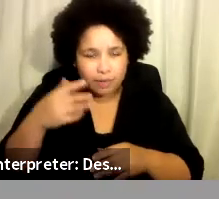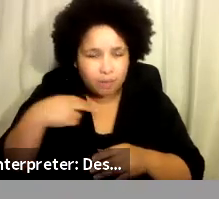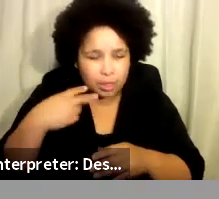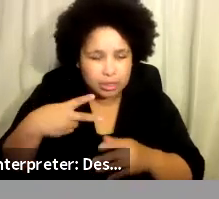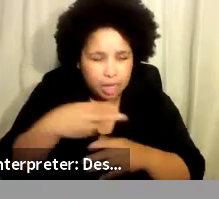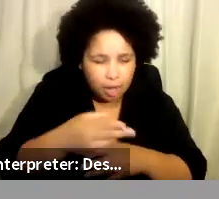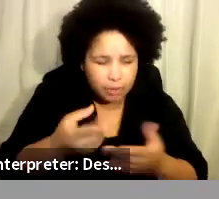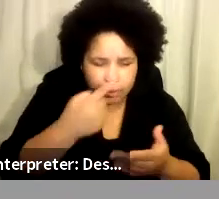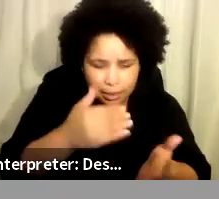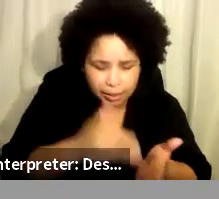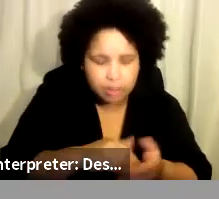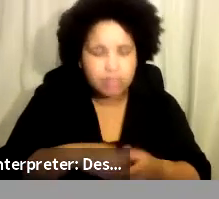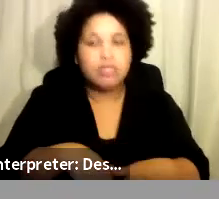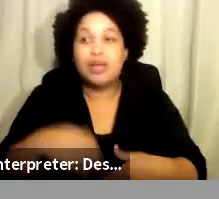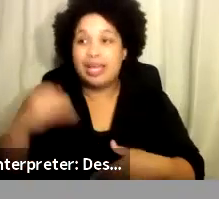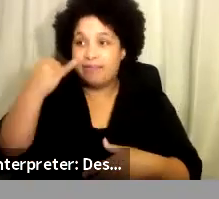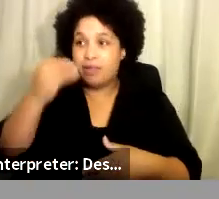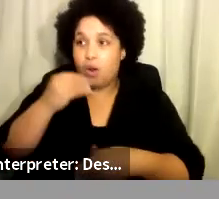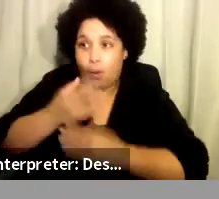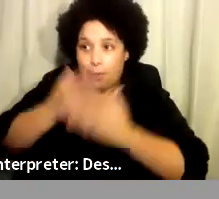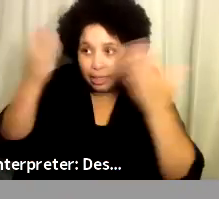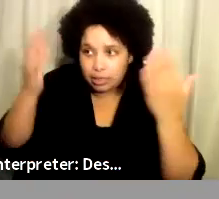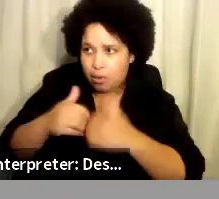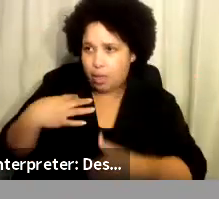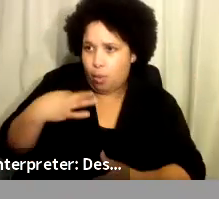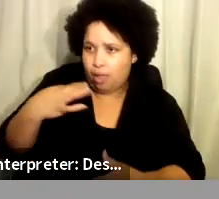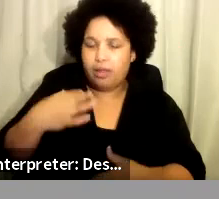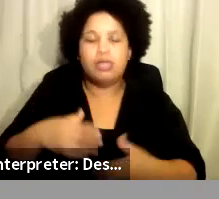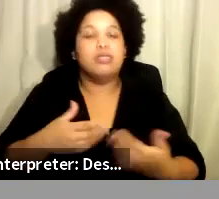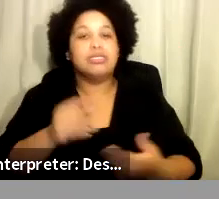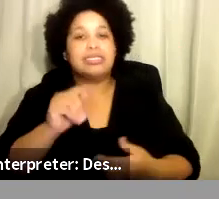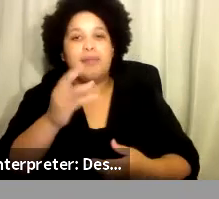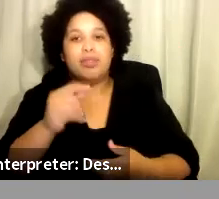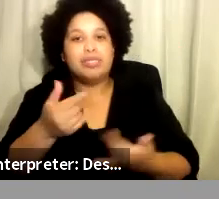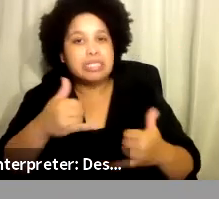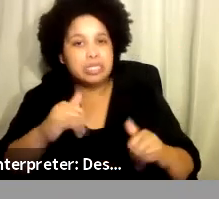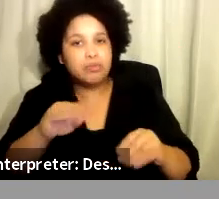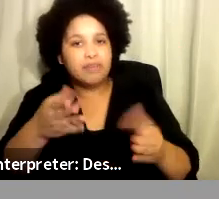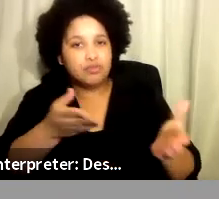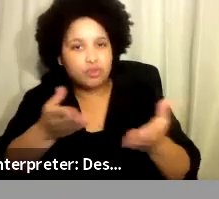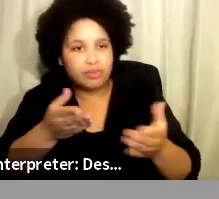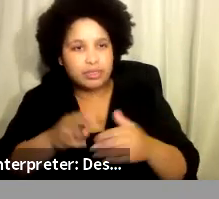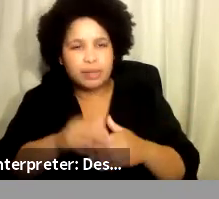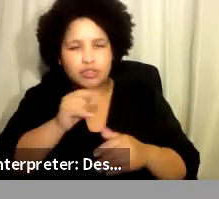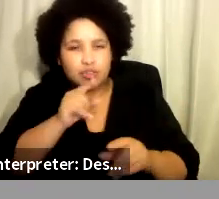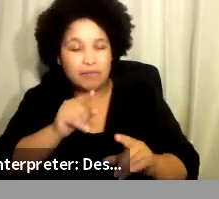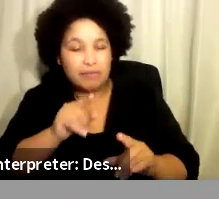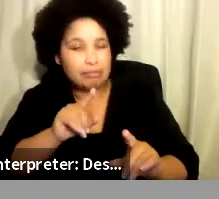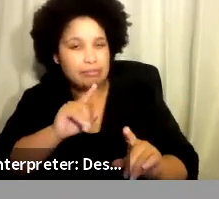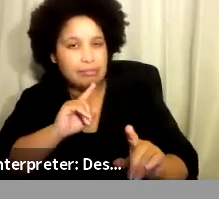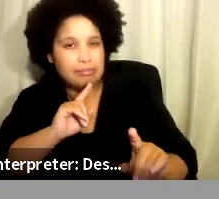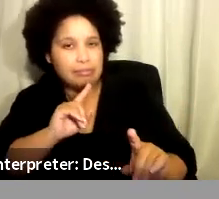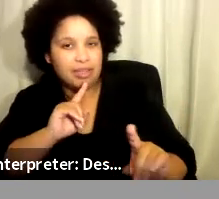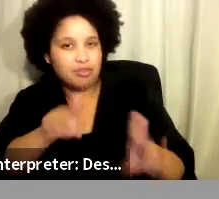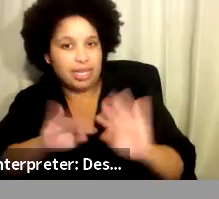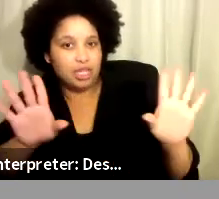of homelessness. So we do obviously still serve. I'm not sure that I'm getting your question, but let me